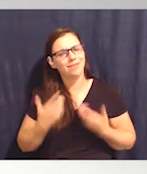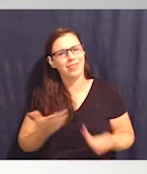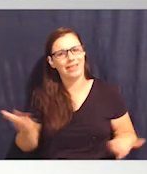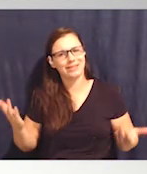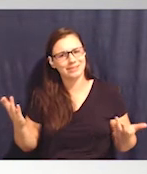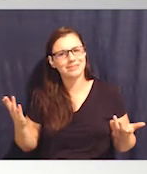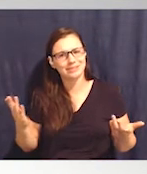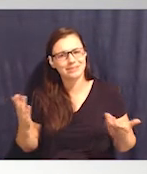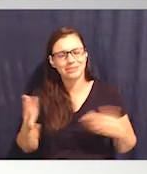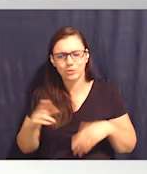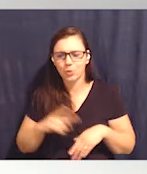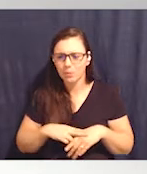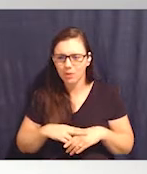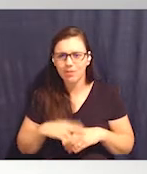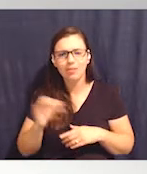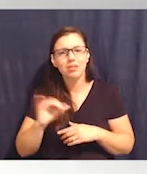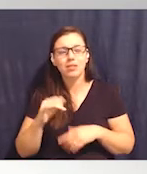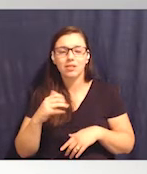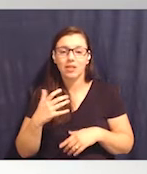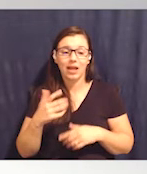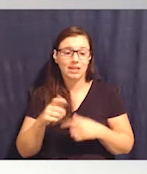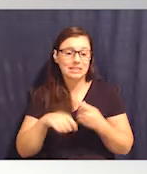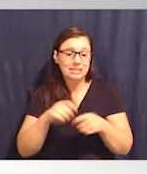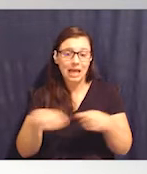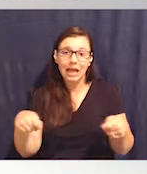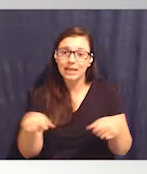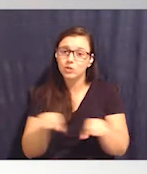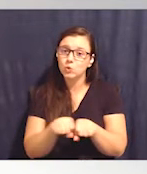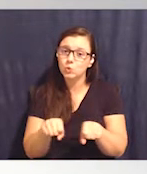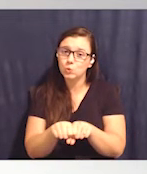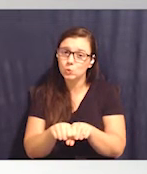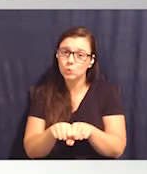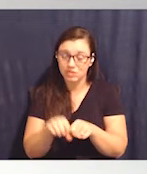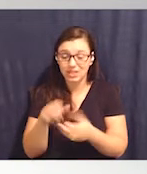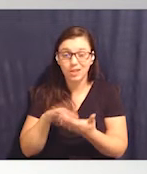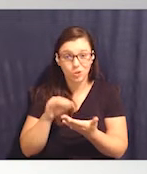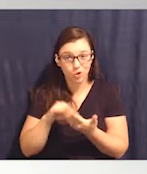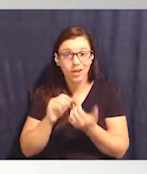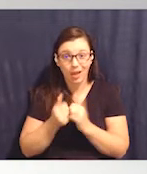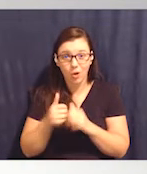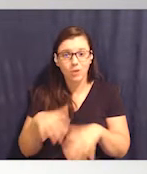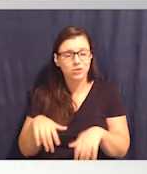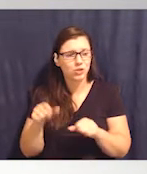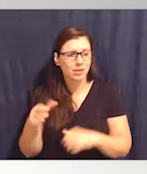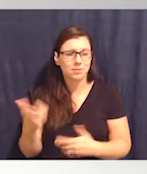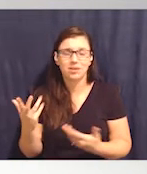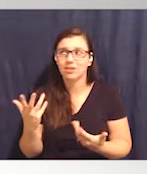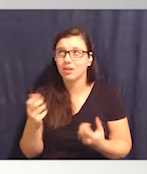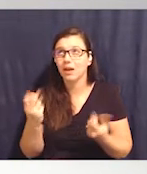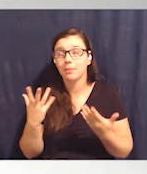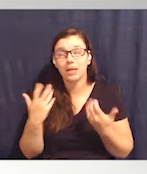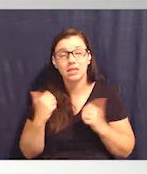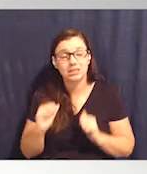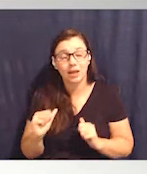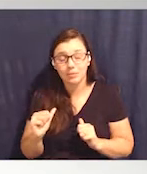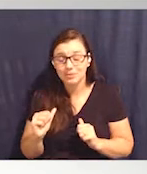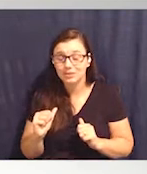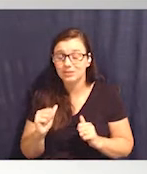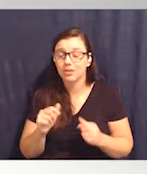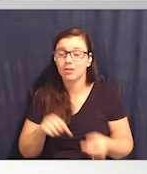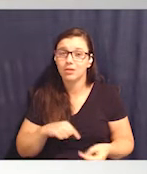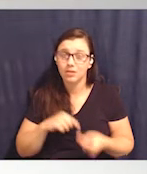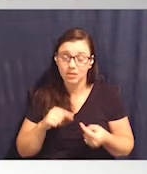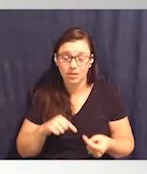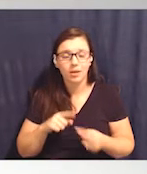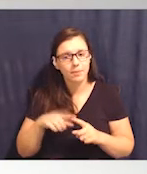Tying shoes. He learned how to tie his shoes. It took him God knows how many attempts and trials. But he was determined to do it, as opposed to